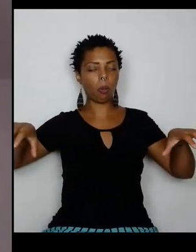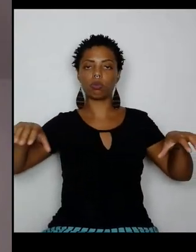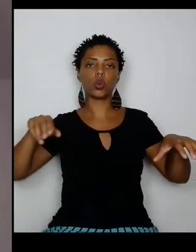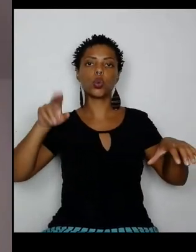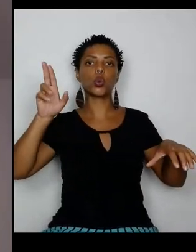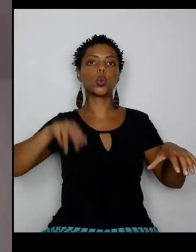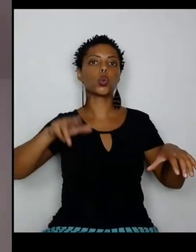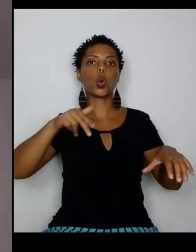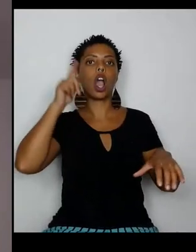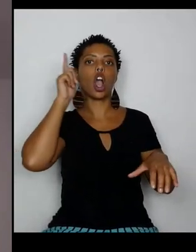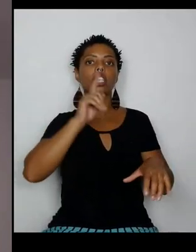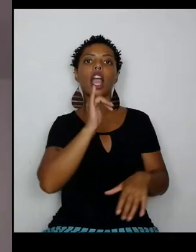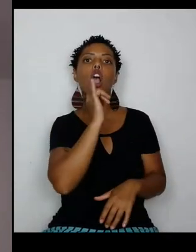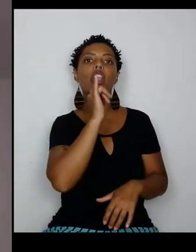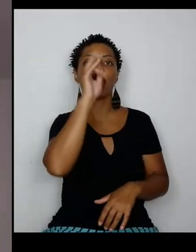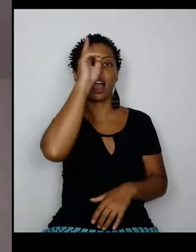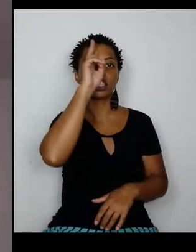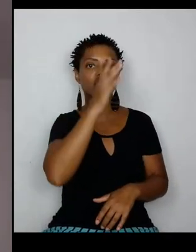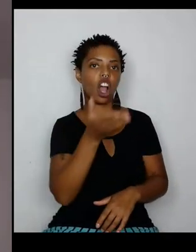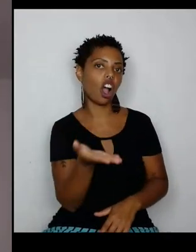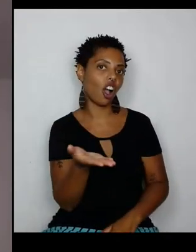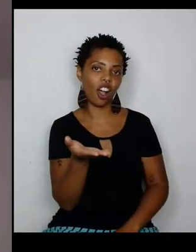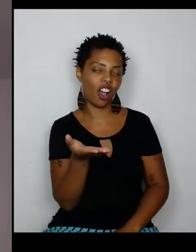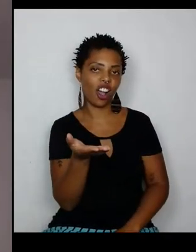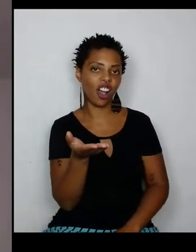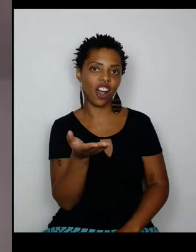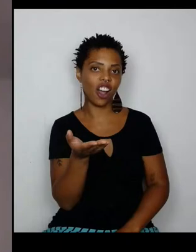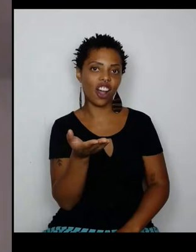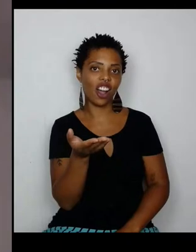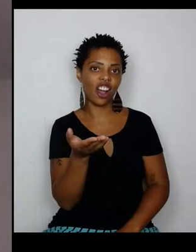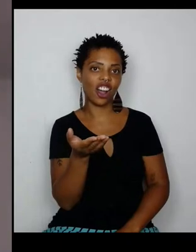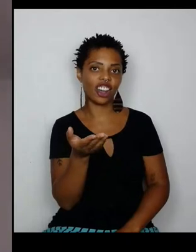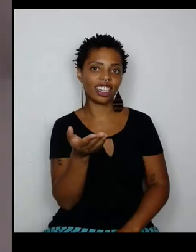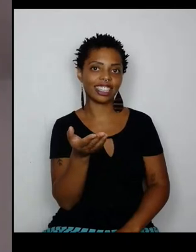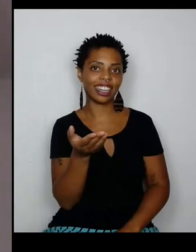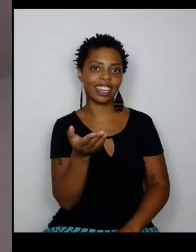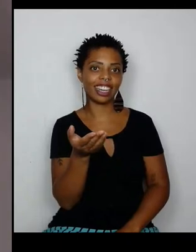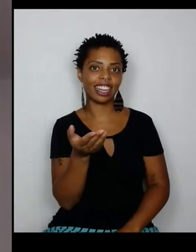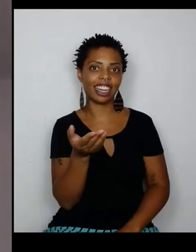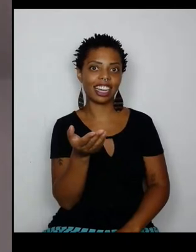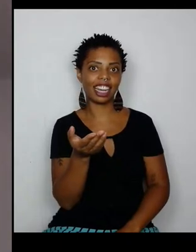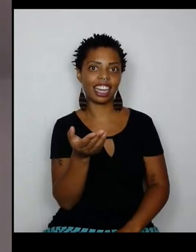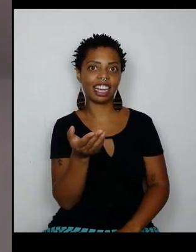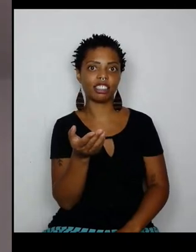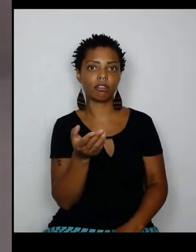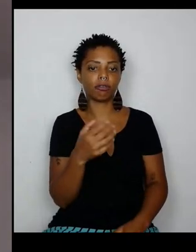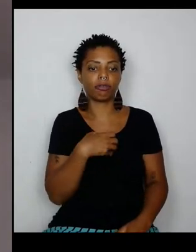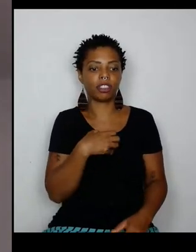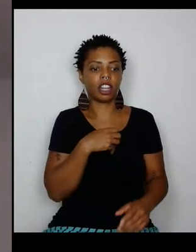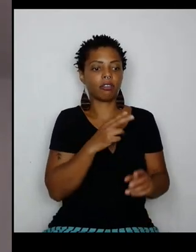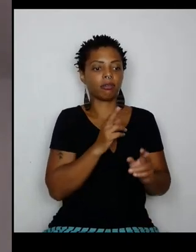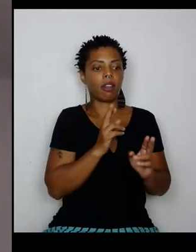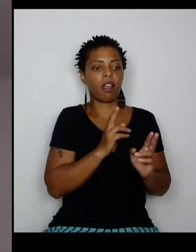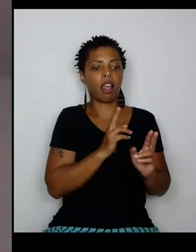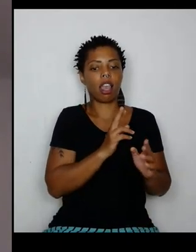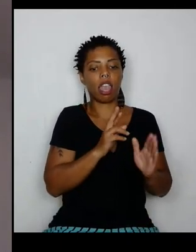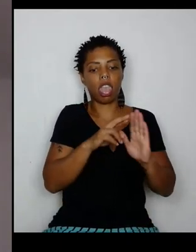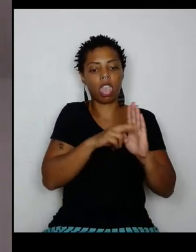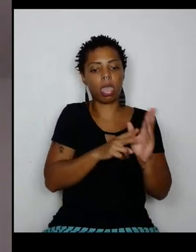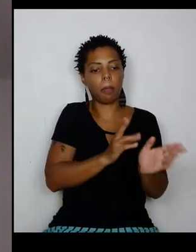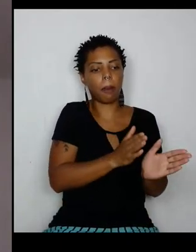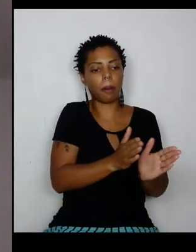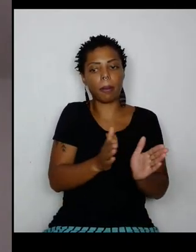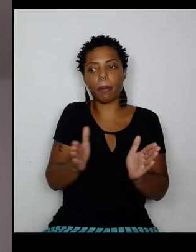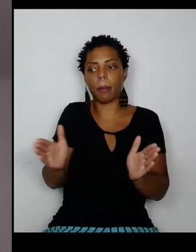brazil more specifically we would never be able to tell this story considering a